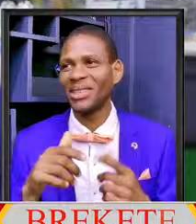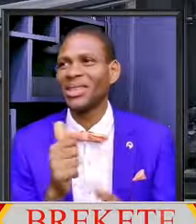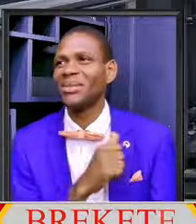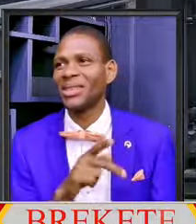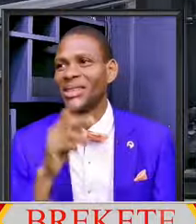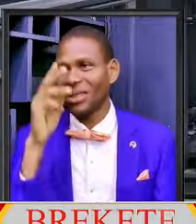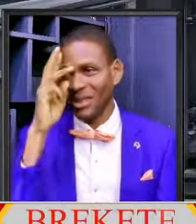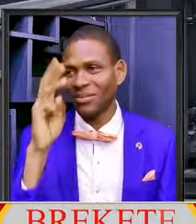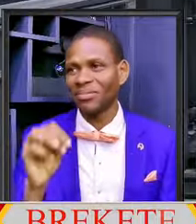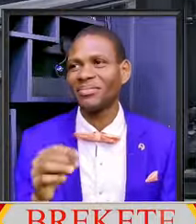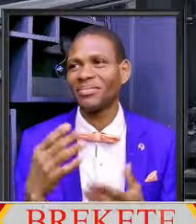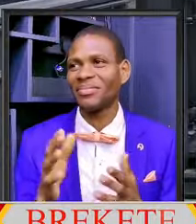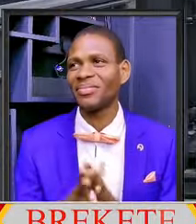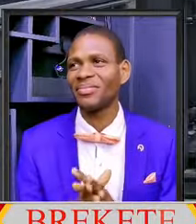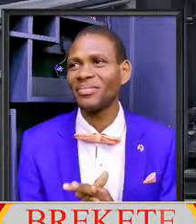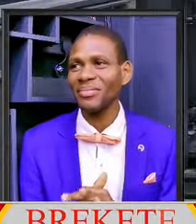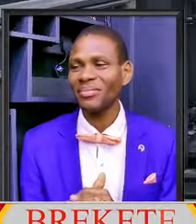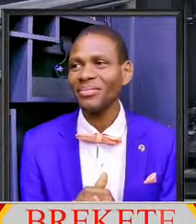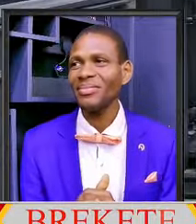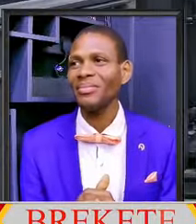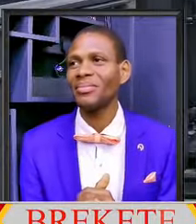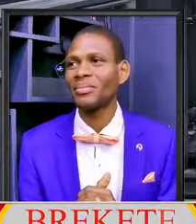her. Zobasina.